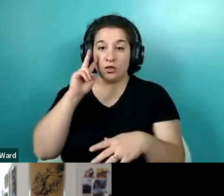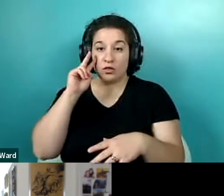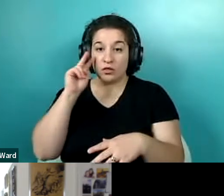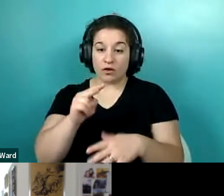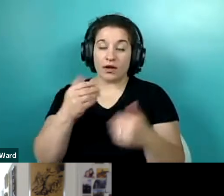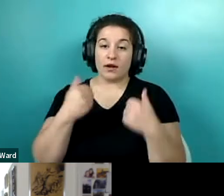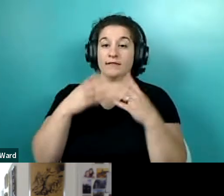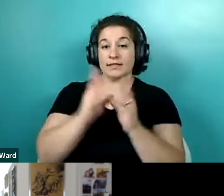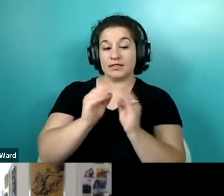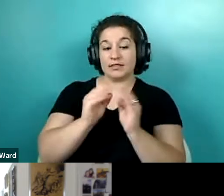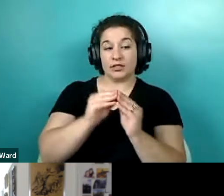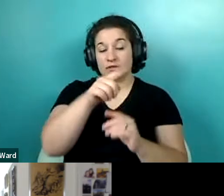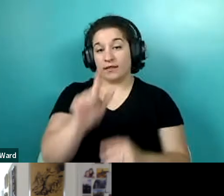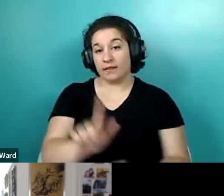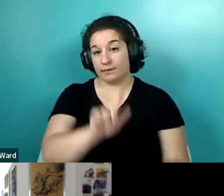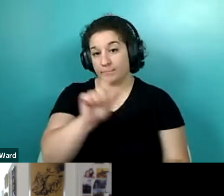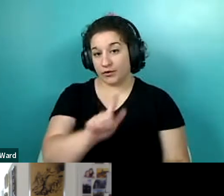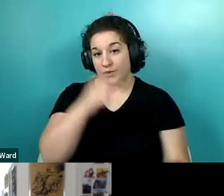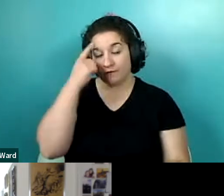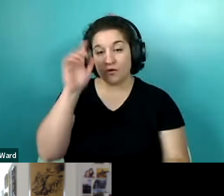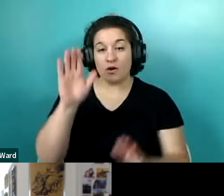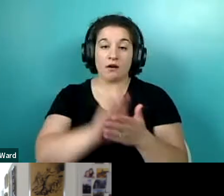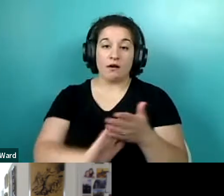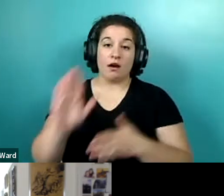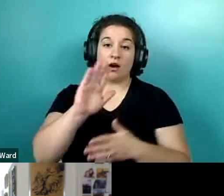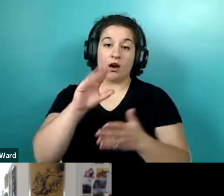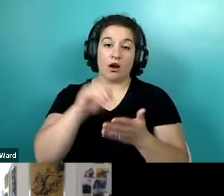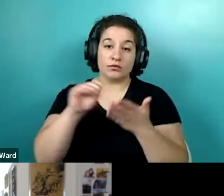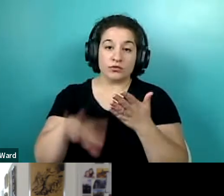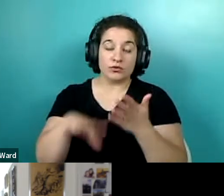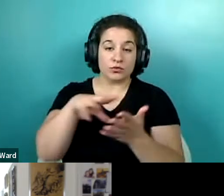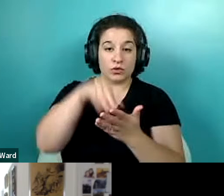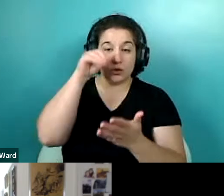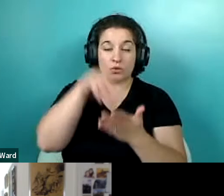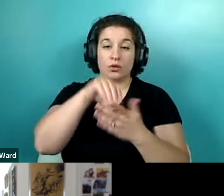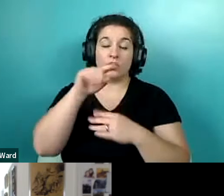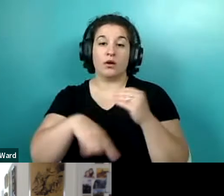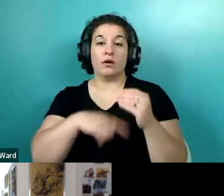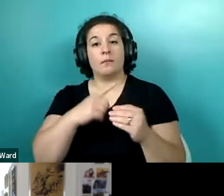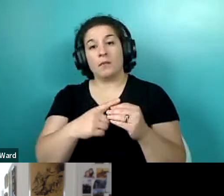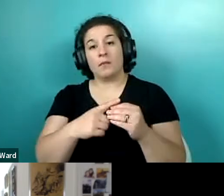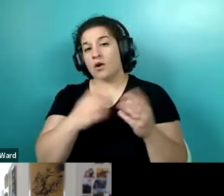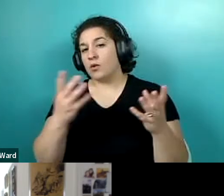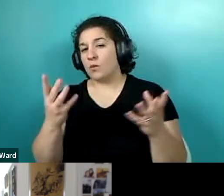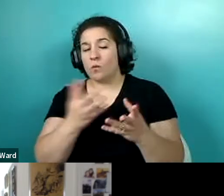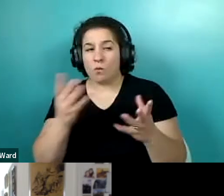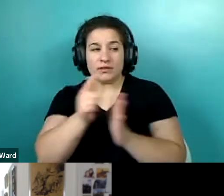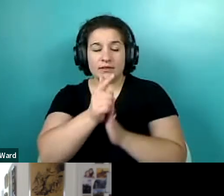library for college students to learn about what is legally